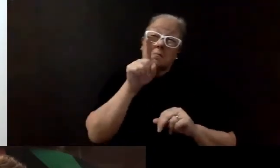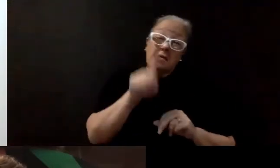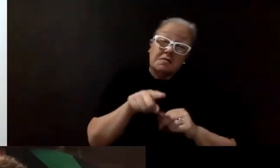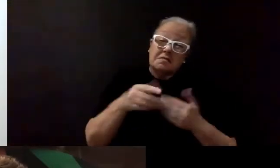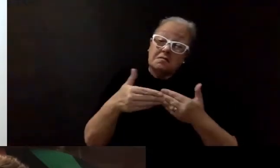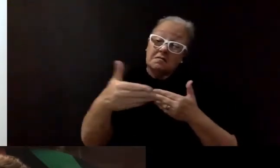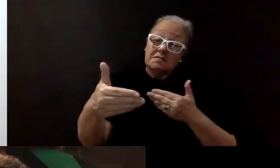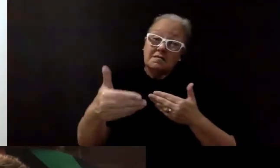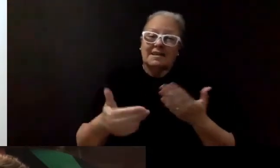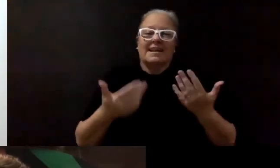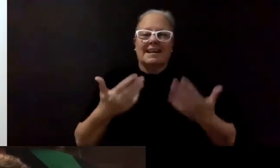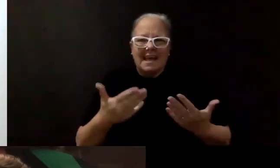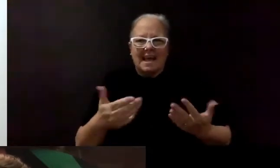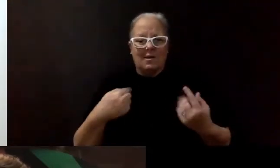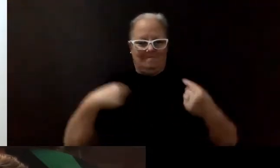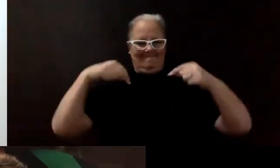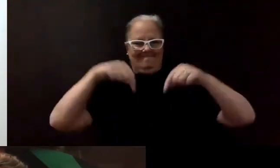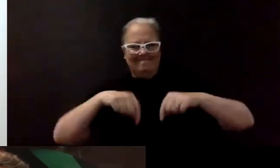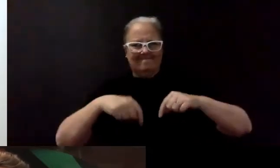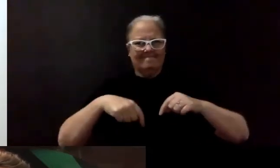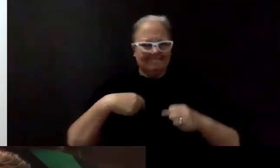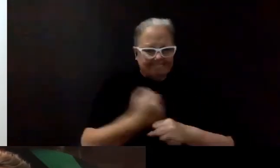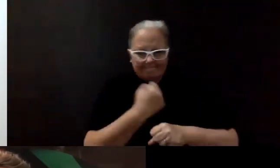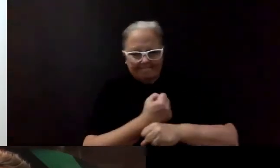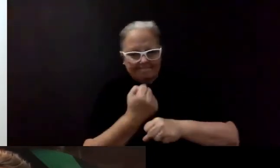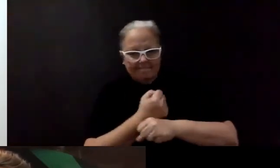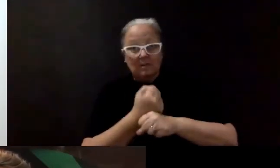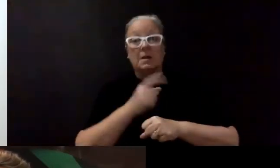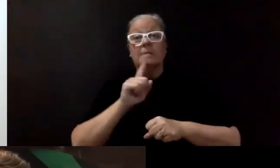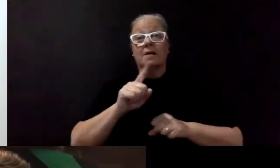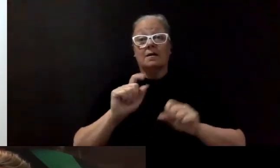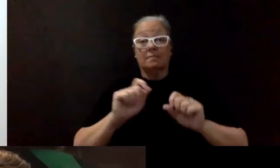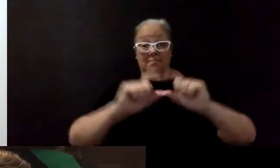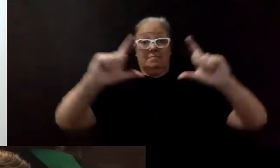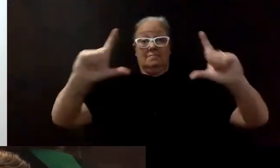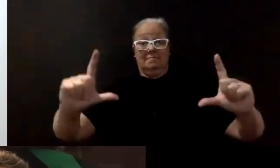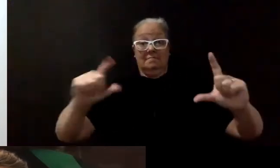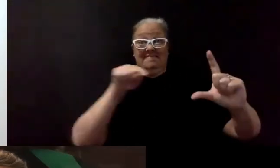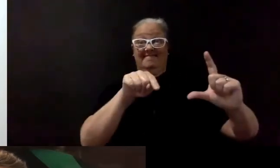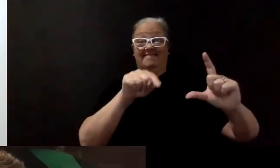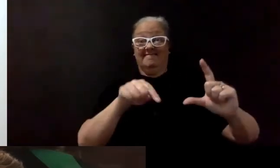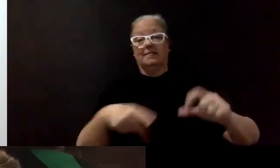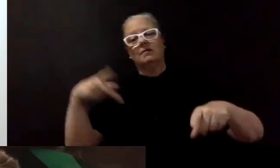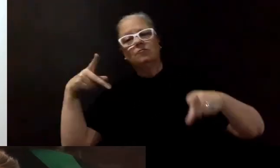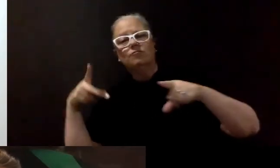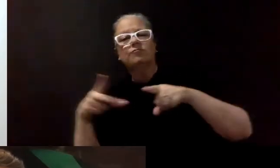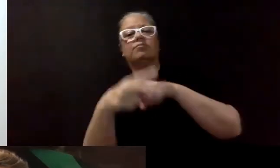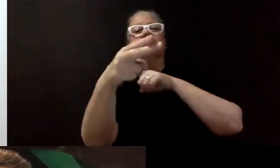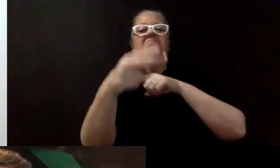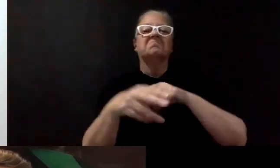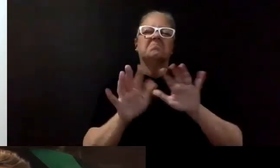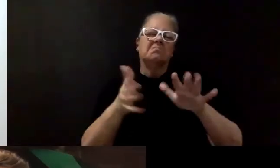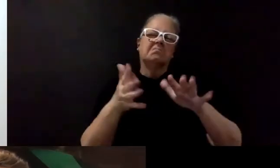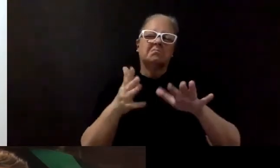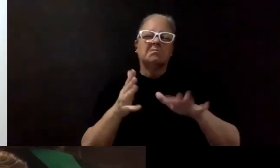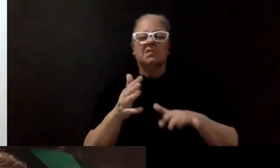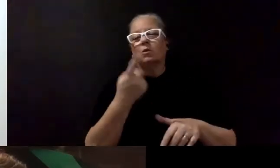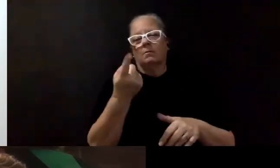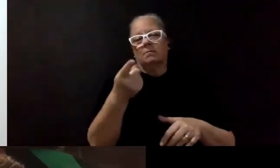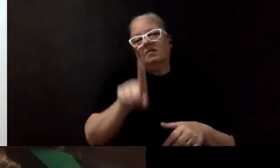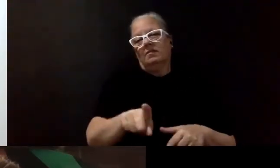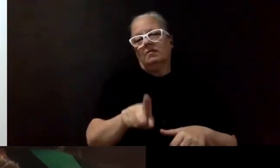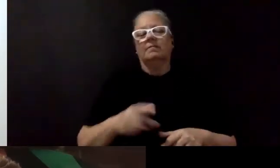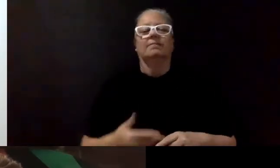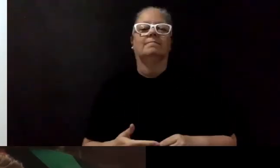the moment, but with that platform launch, it'll all be automated to a certain extent, which is very exciting. So,